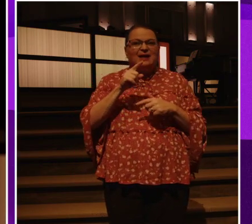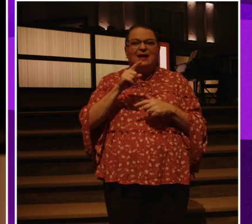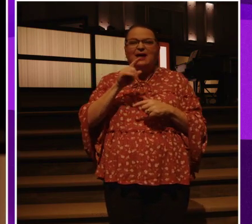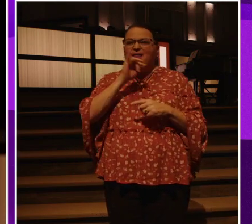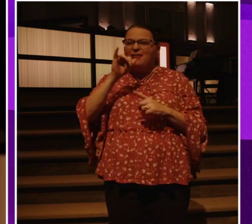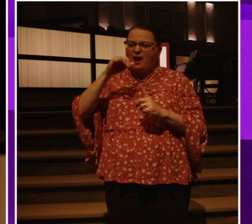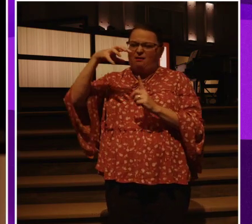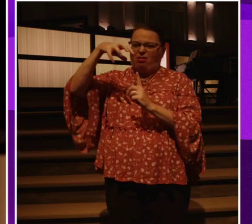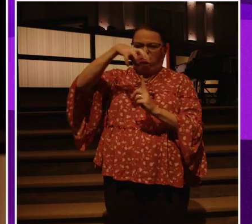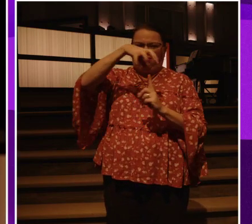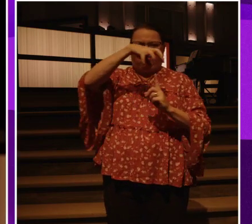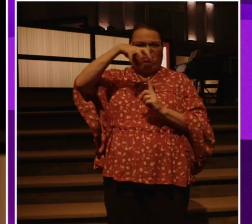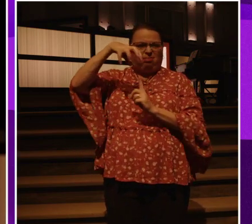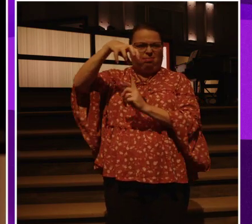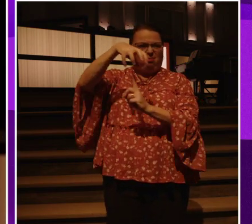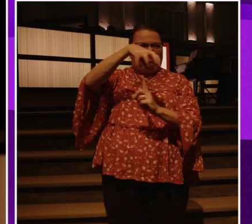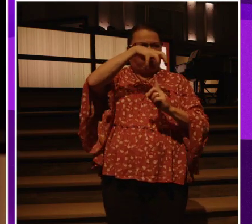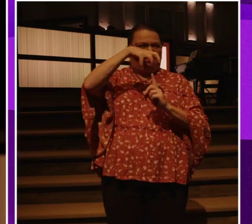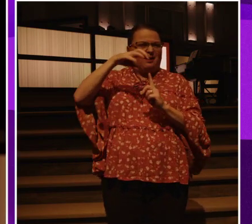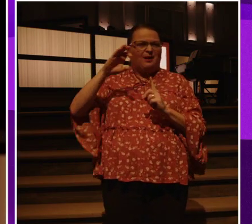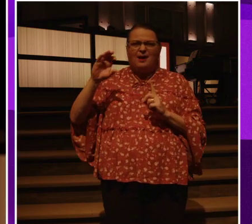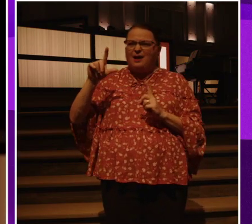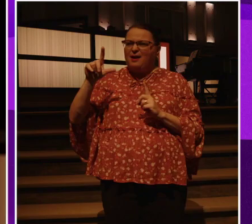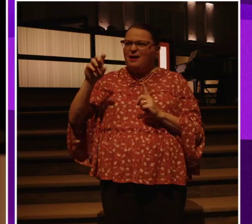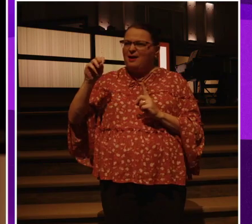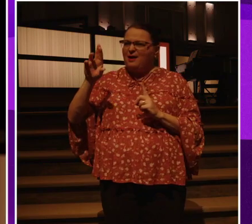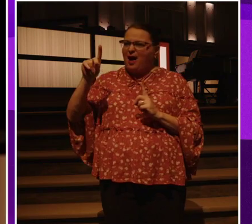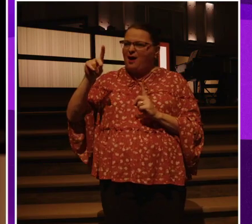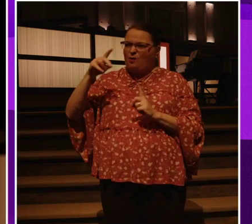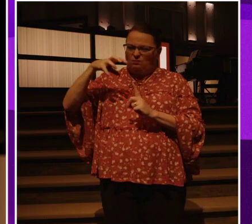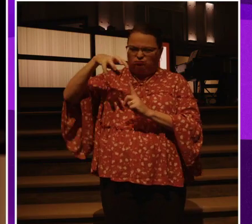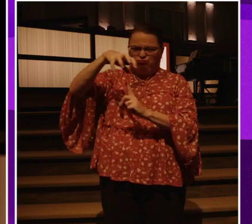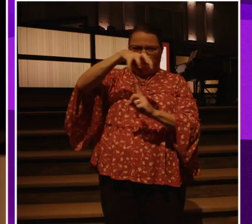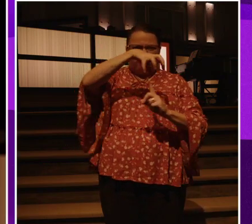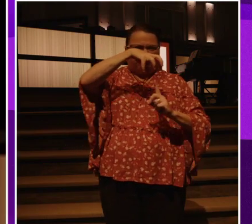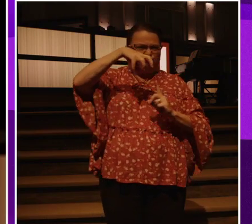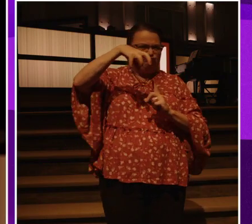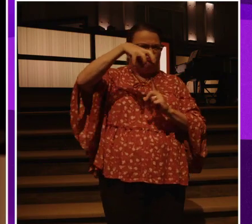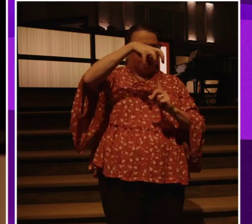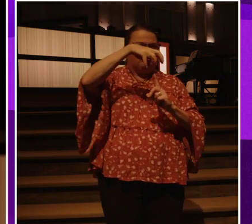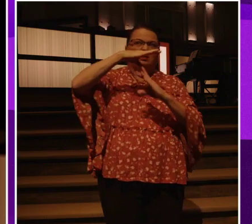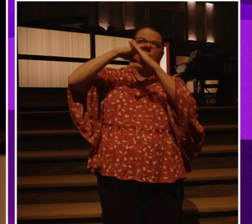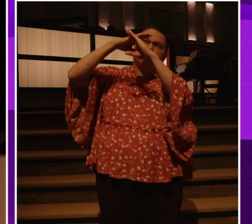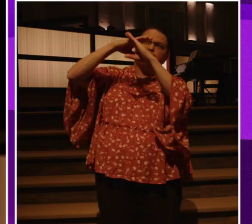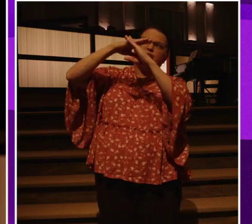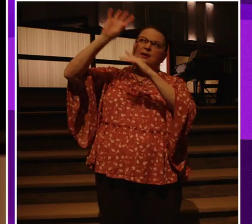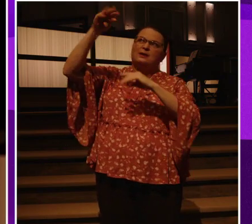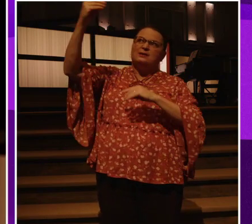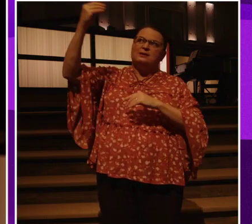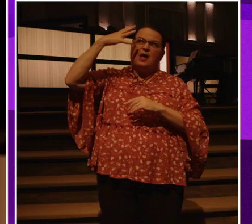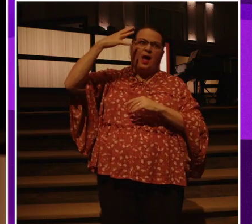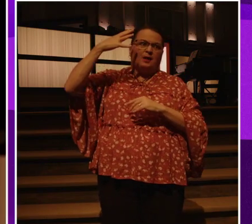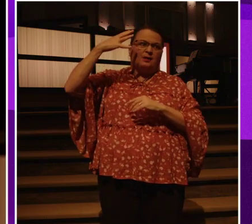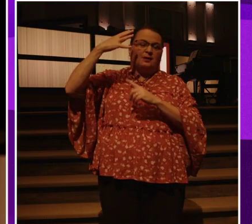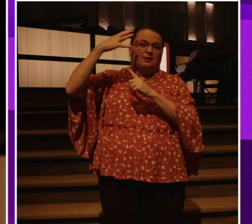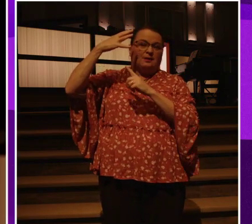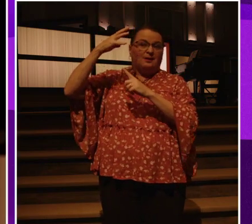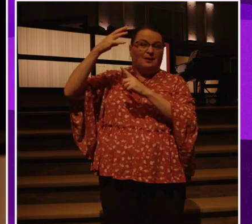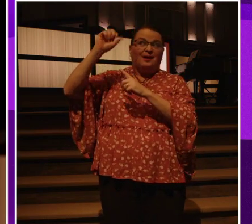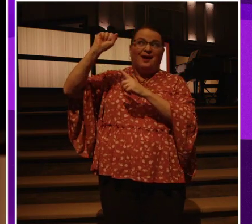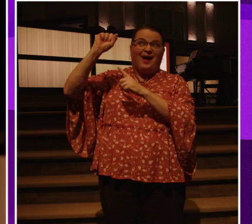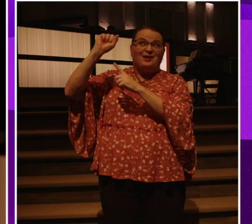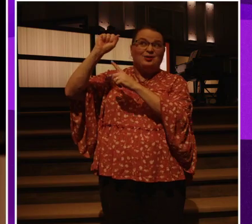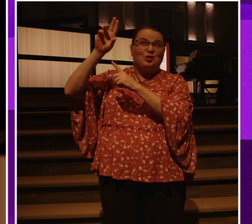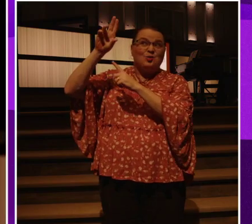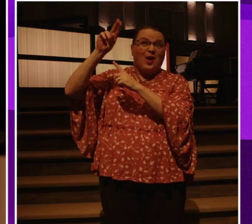that hovers over your head that hides the sun. Oh, I don't mean the